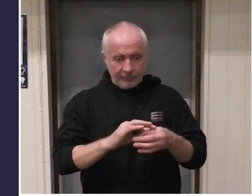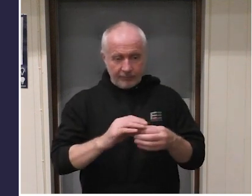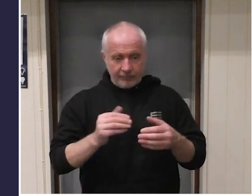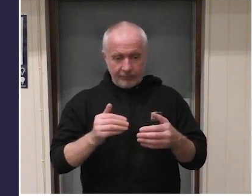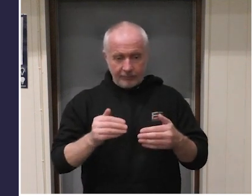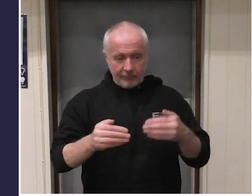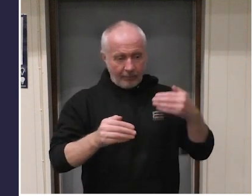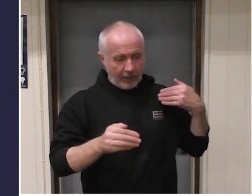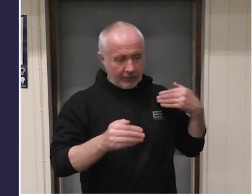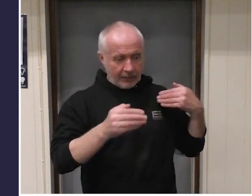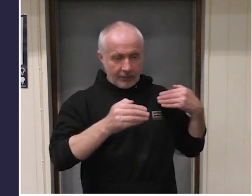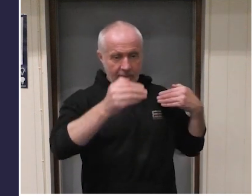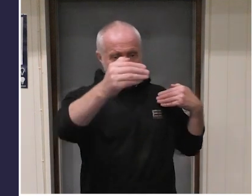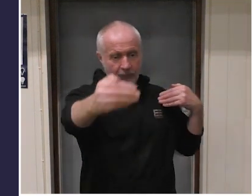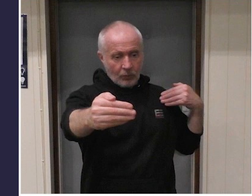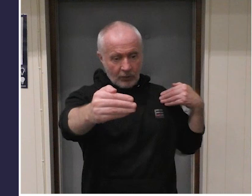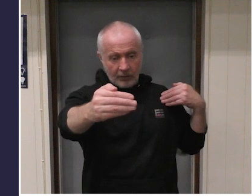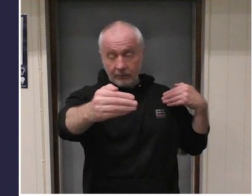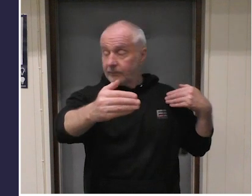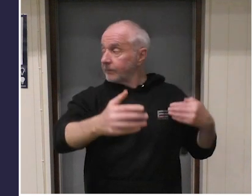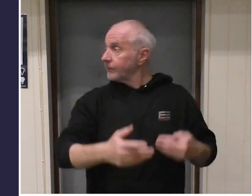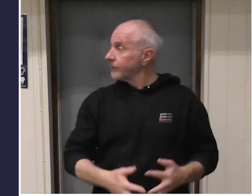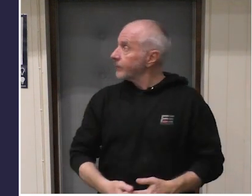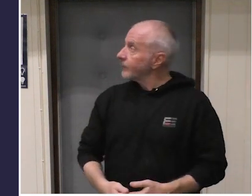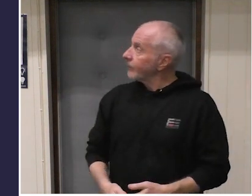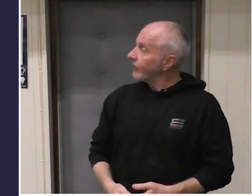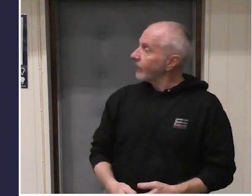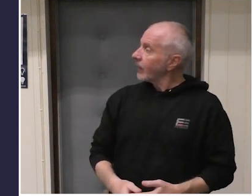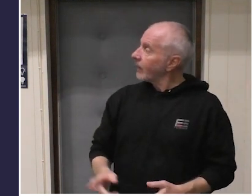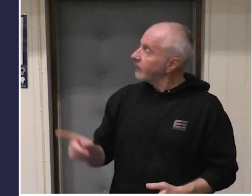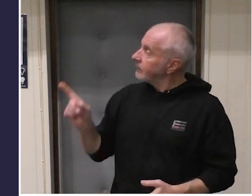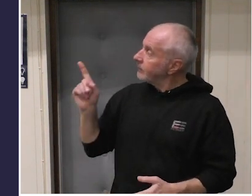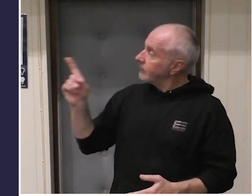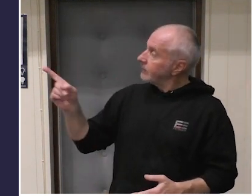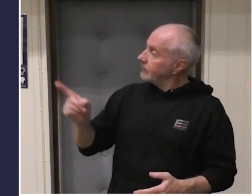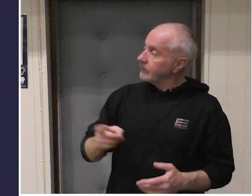future. And it turns out that this has certain nice properties to it,